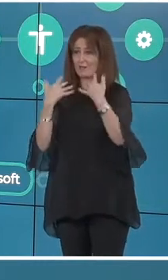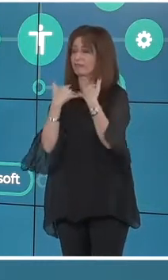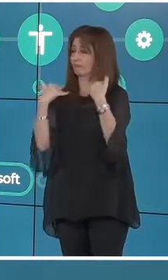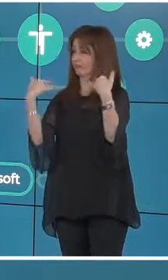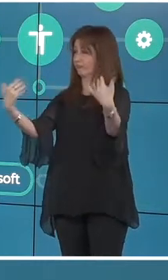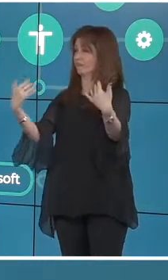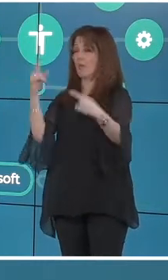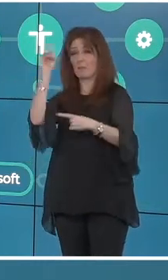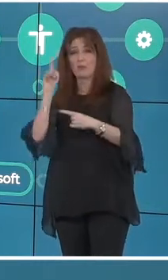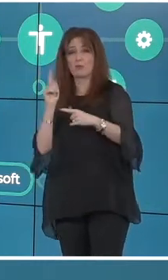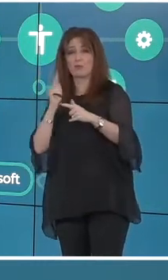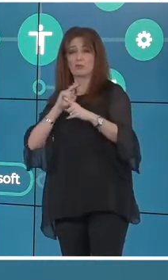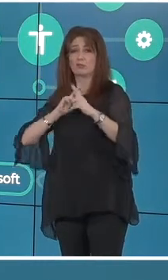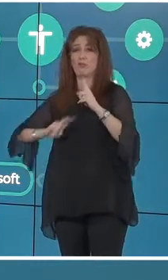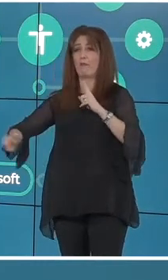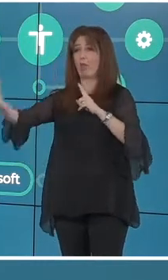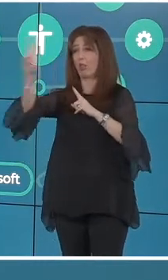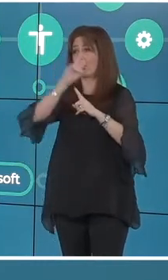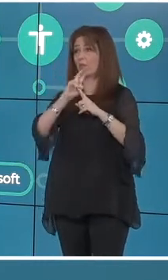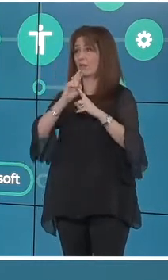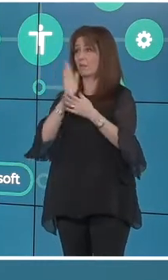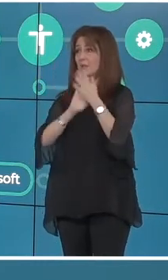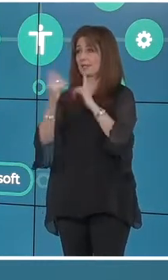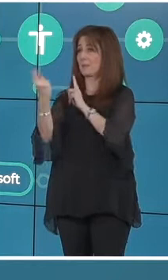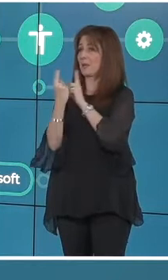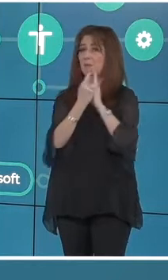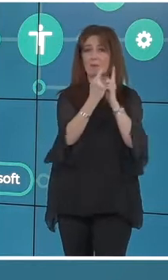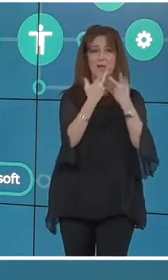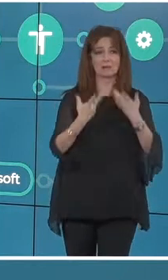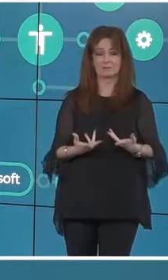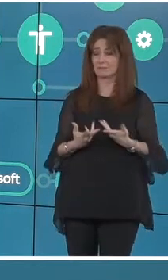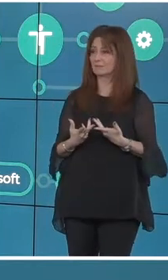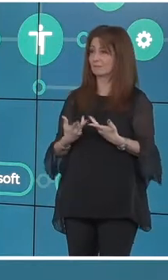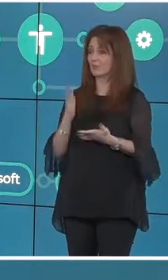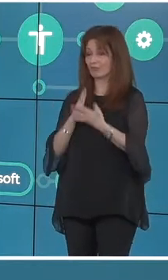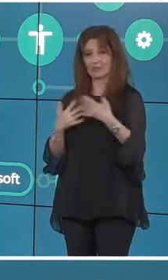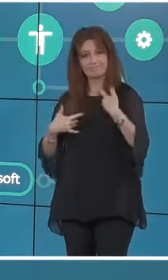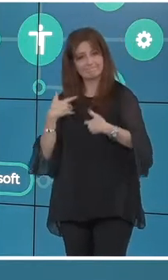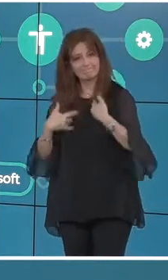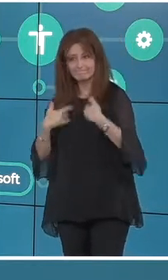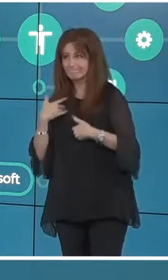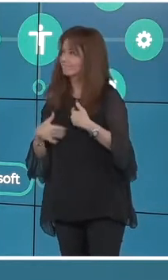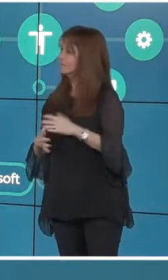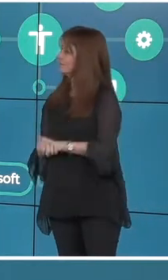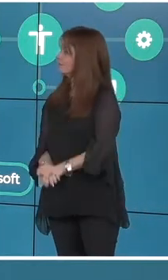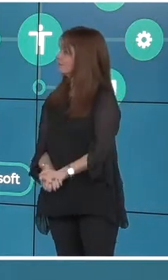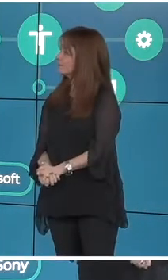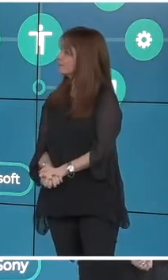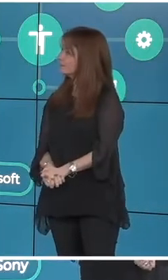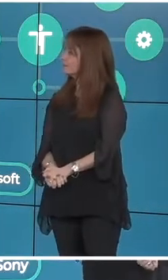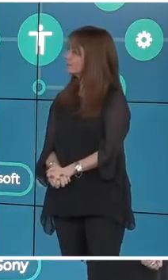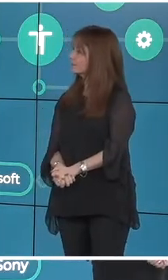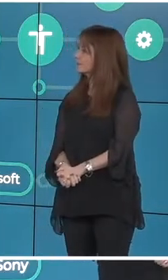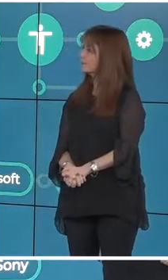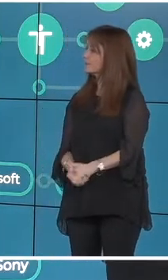traveling from all over the world to come to them. It's it's a buzz. It's a pretty exciting time. Over